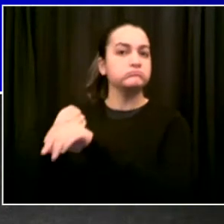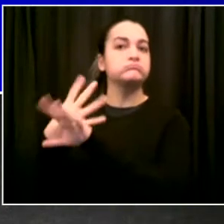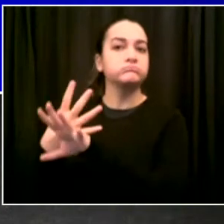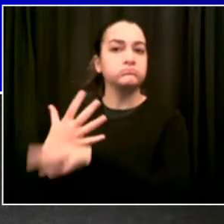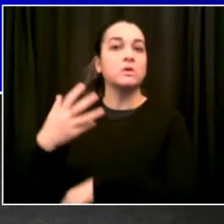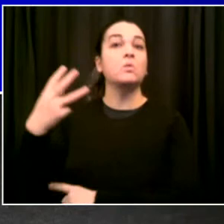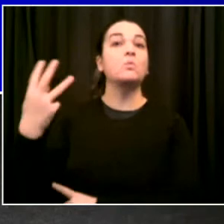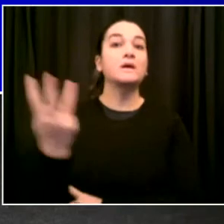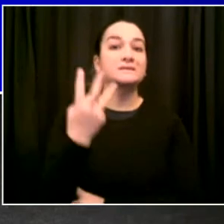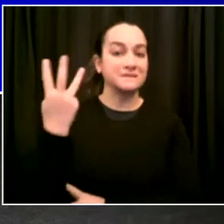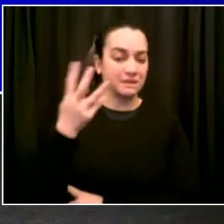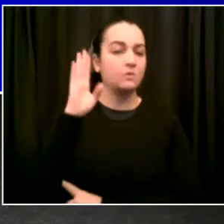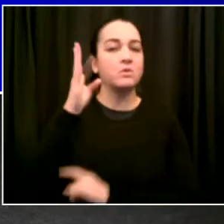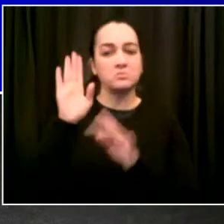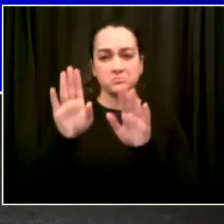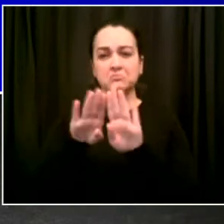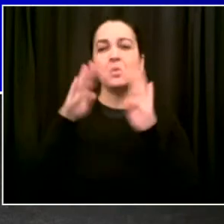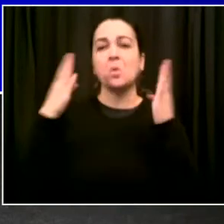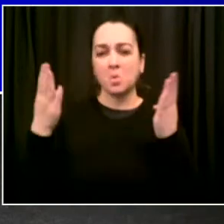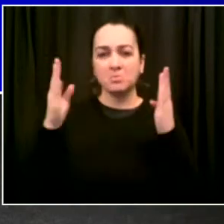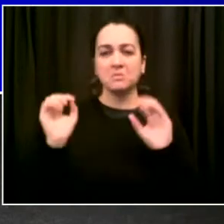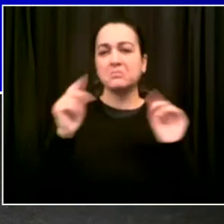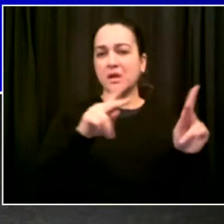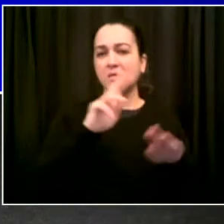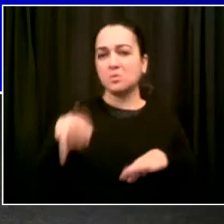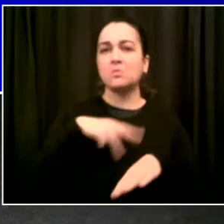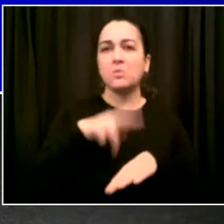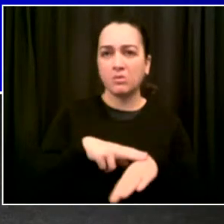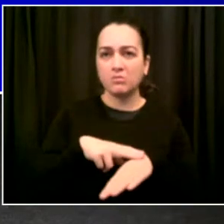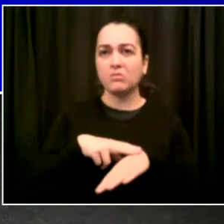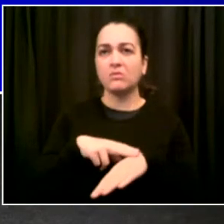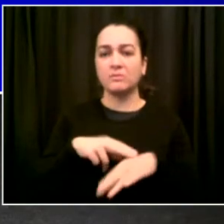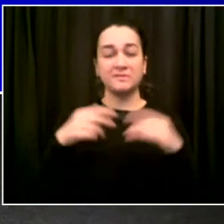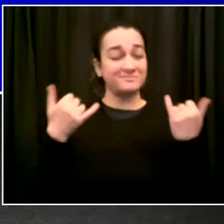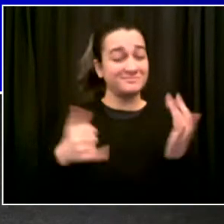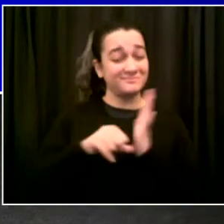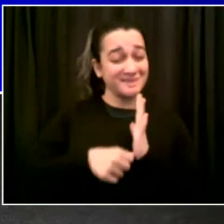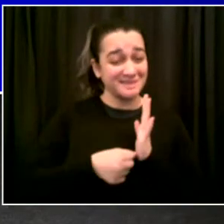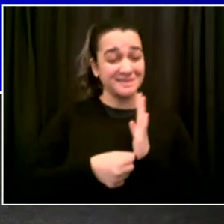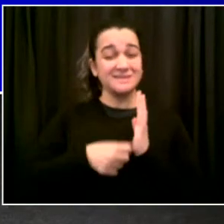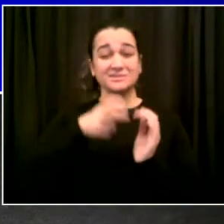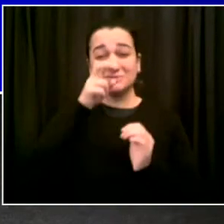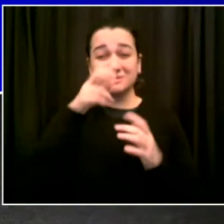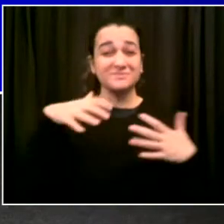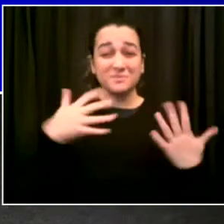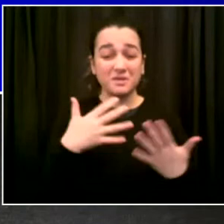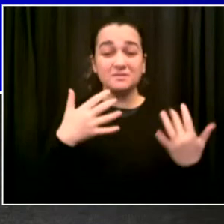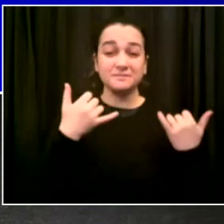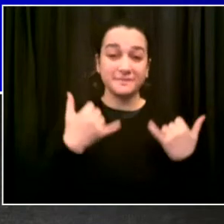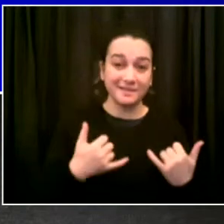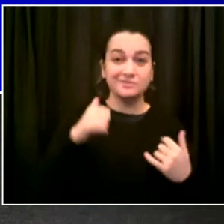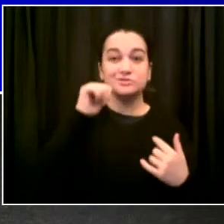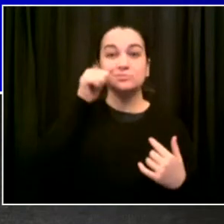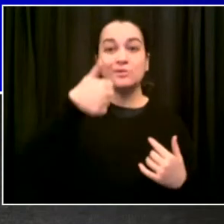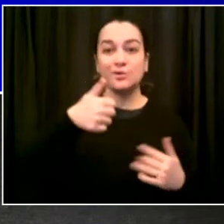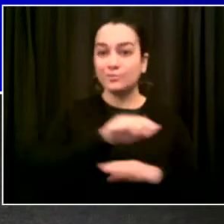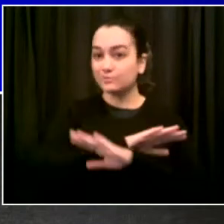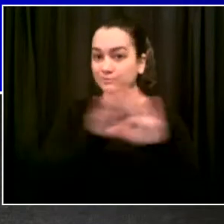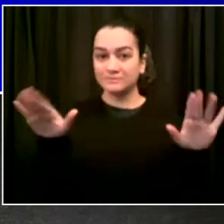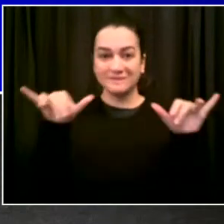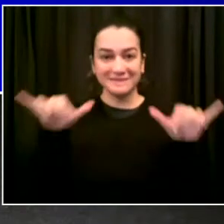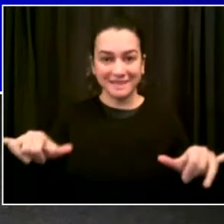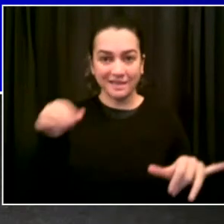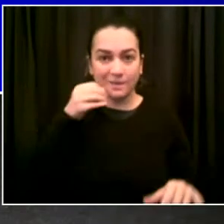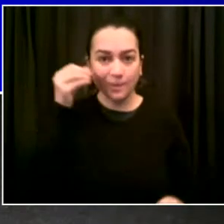parents, so you can plan, I wanted to make sure you knew this as early as possible. No school today, no school tomorrow in person. We're back in